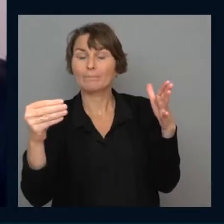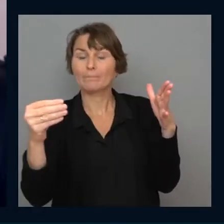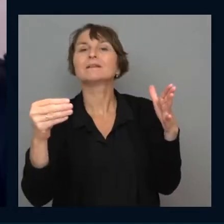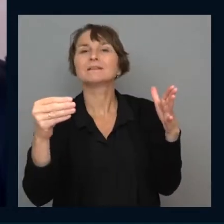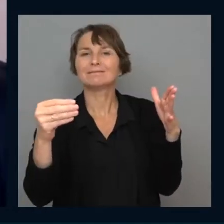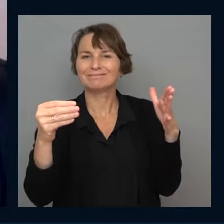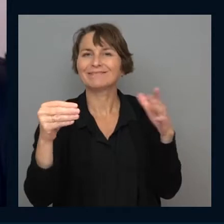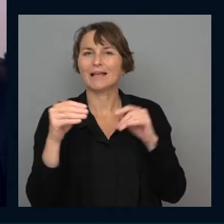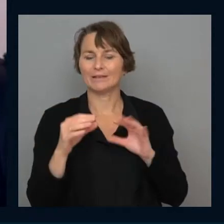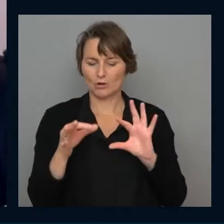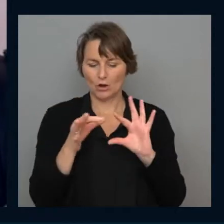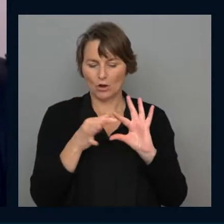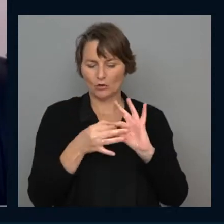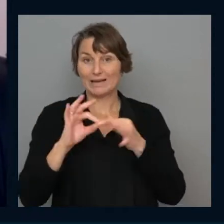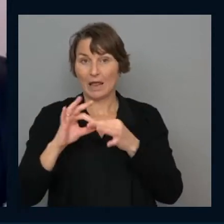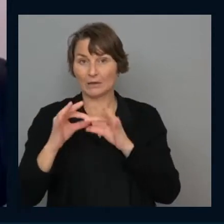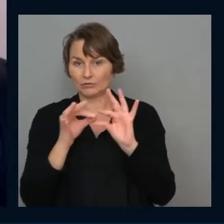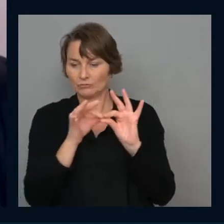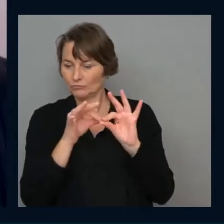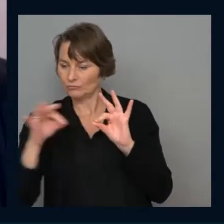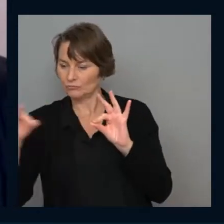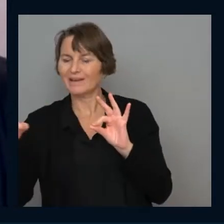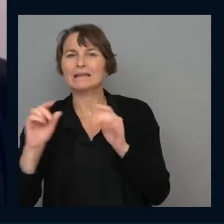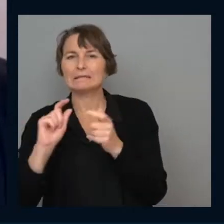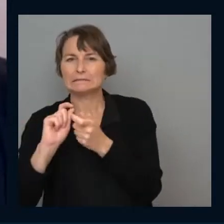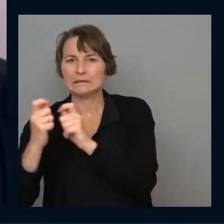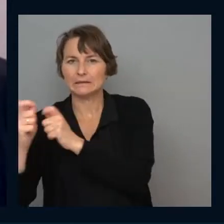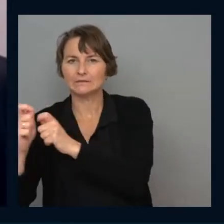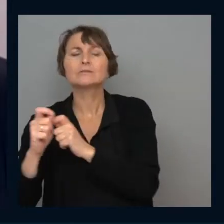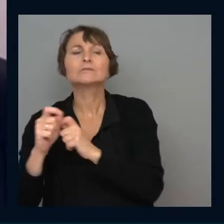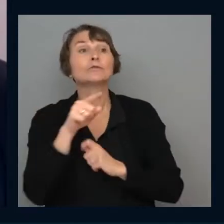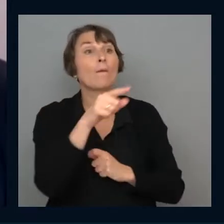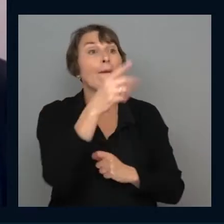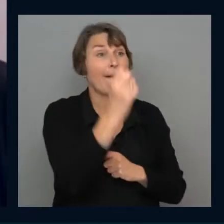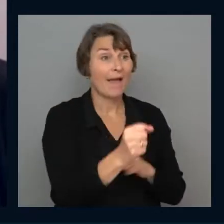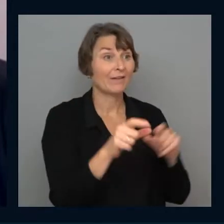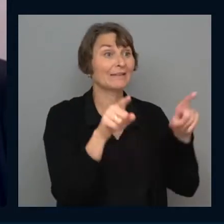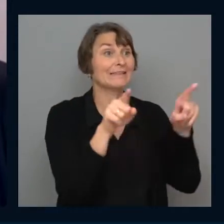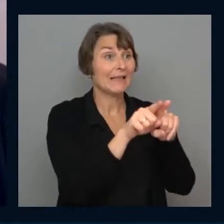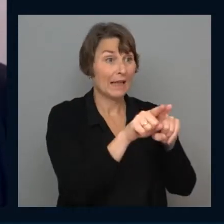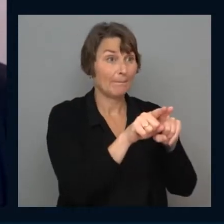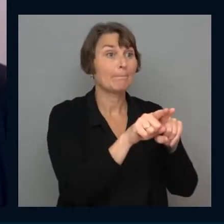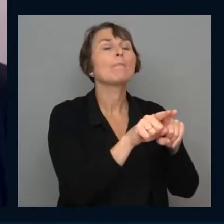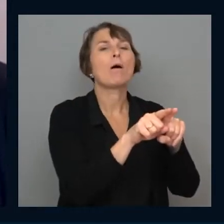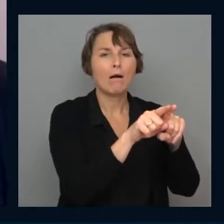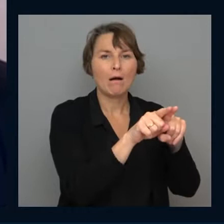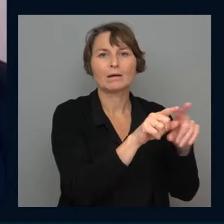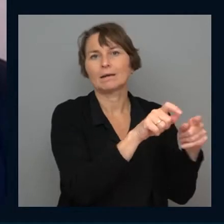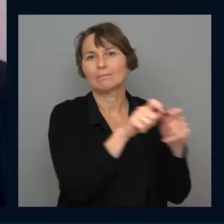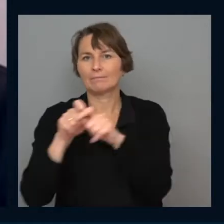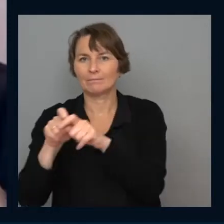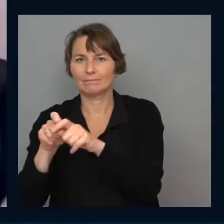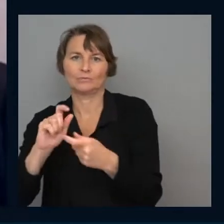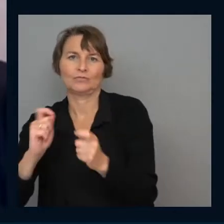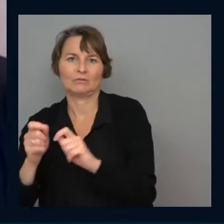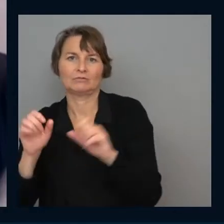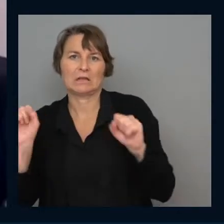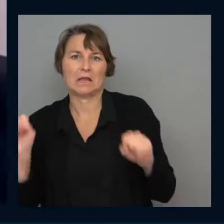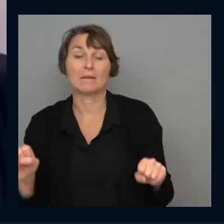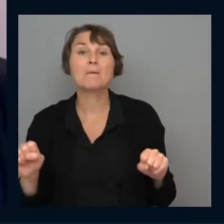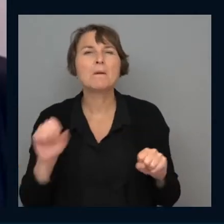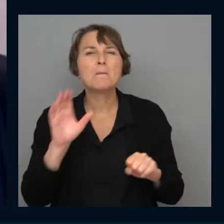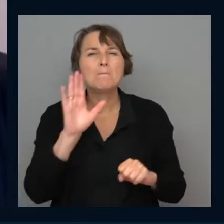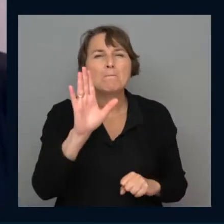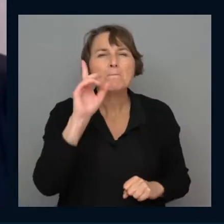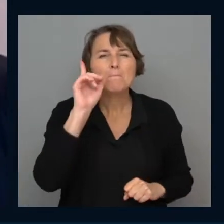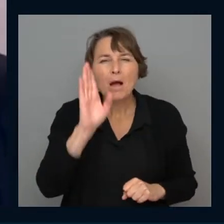in the configuration. So you can clone the settings and then just go into the connection string and change that separately after the fact. But you just need to be aware that you've